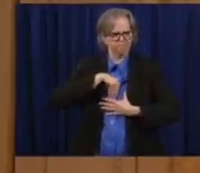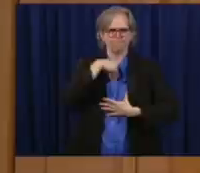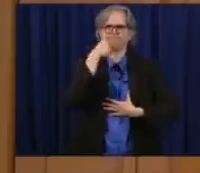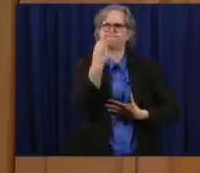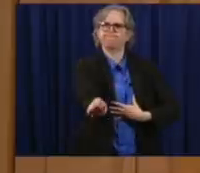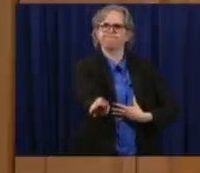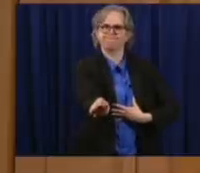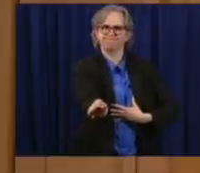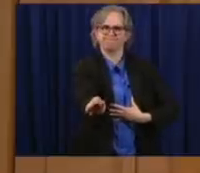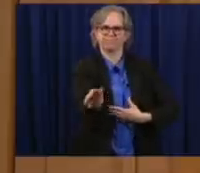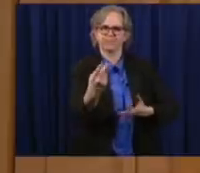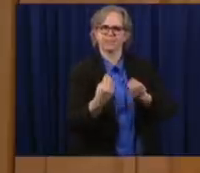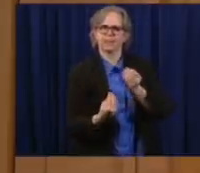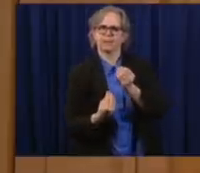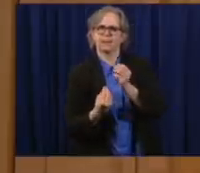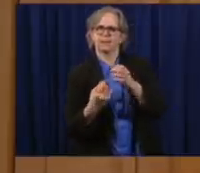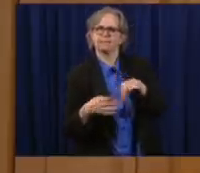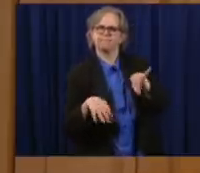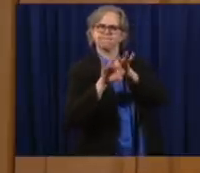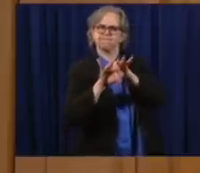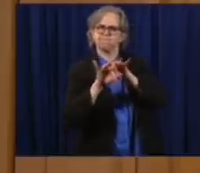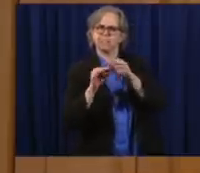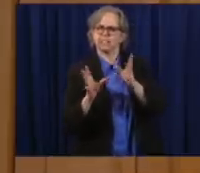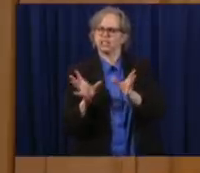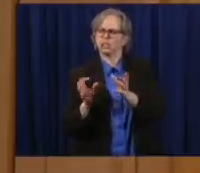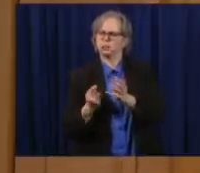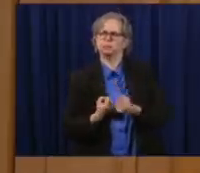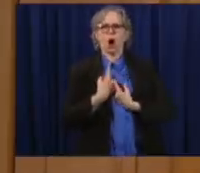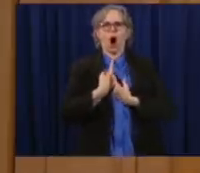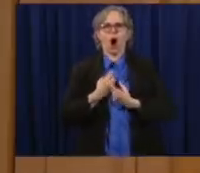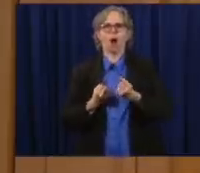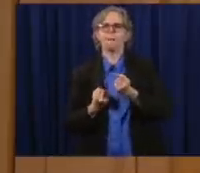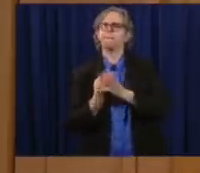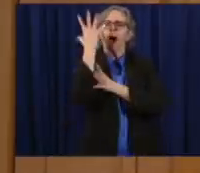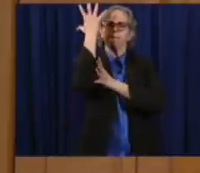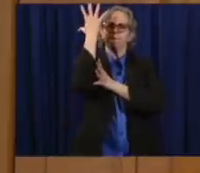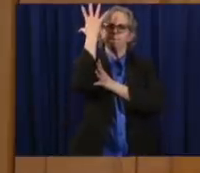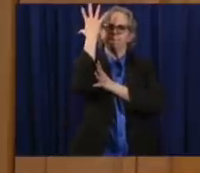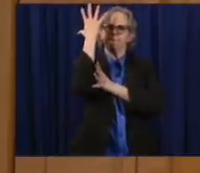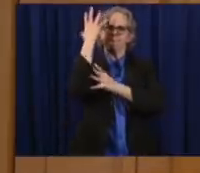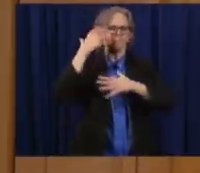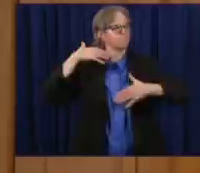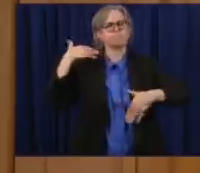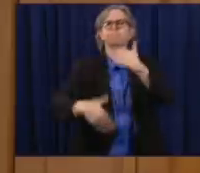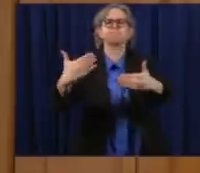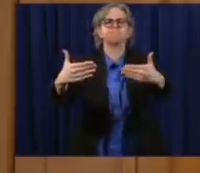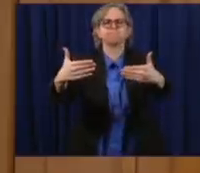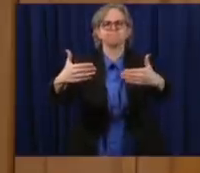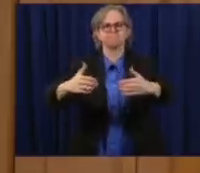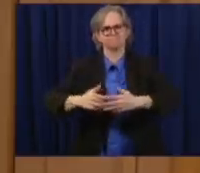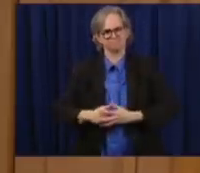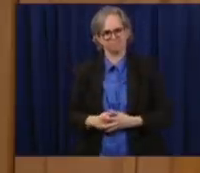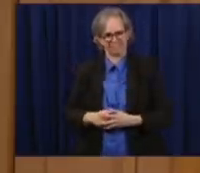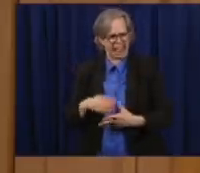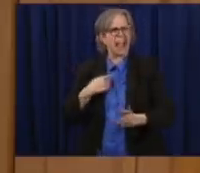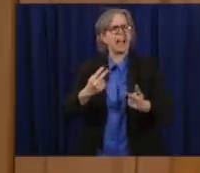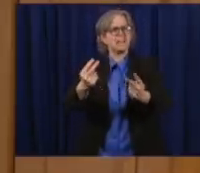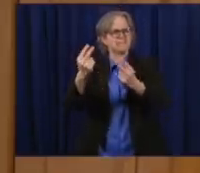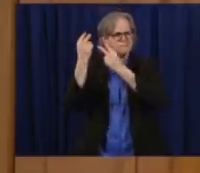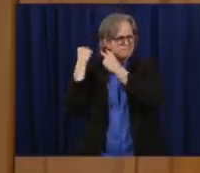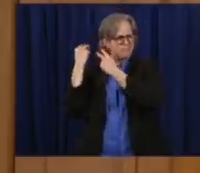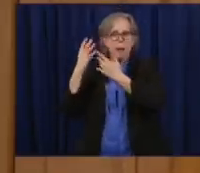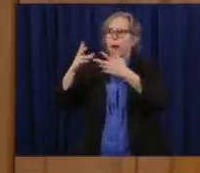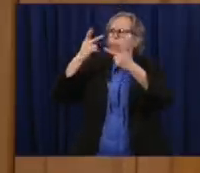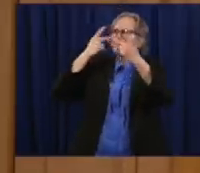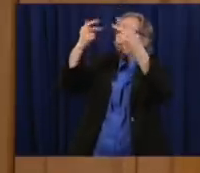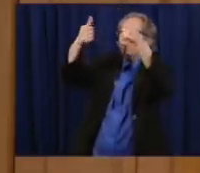Doug Kreidler, the CEO that you saw there at the end, had said to me, he shared with me this poster that I also keep nearby